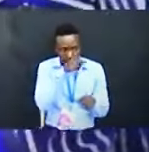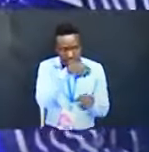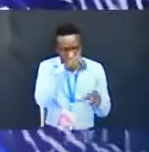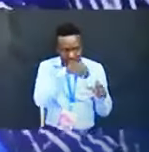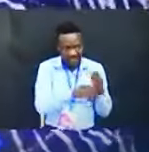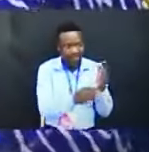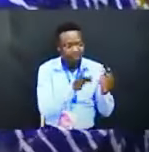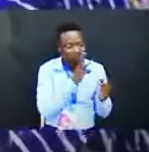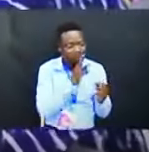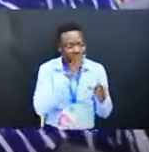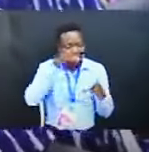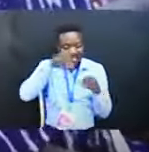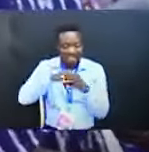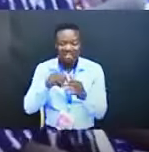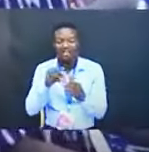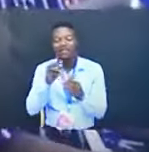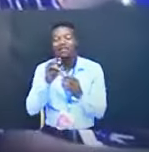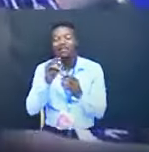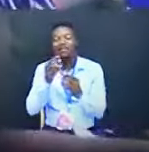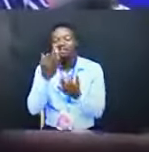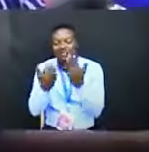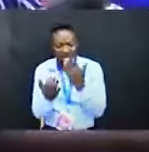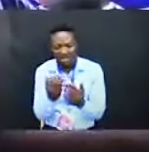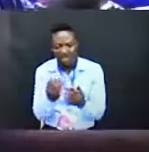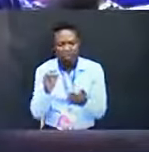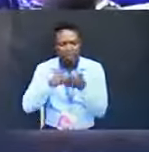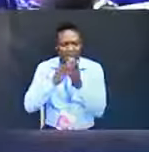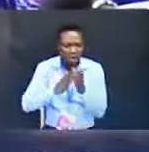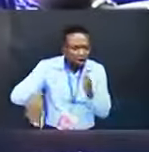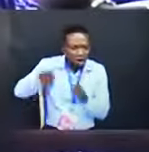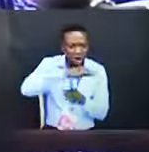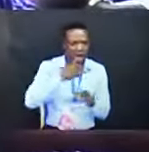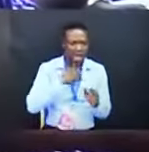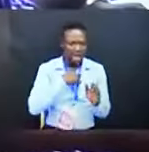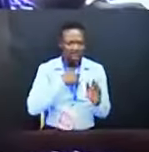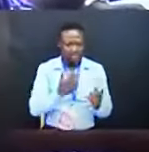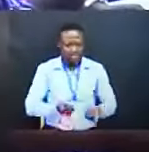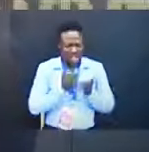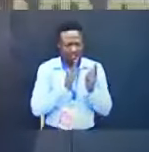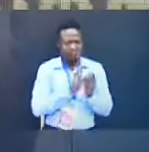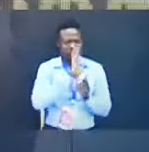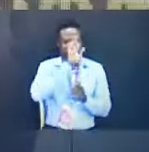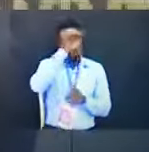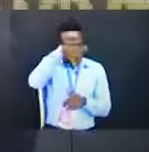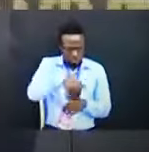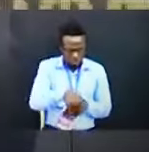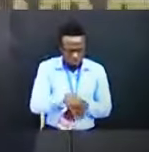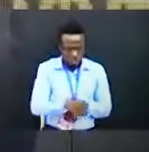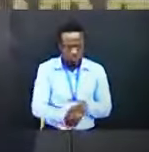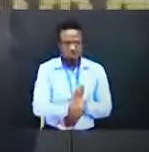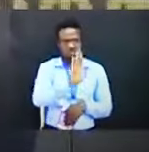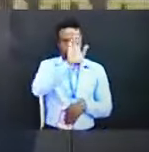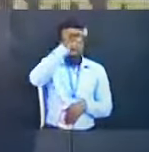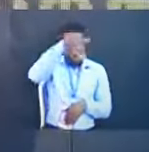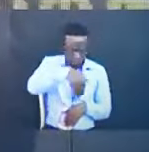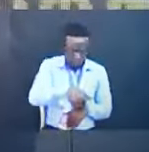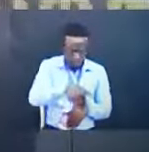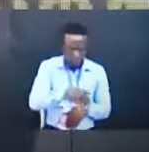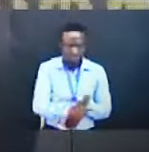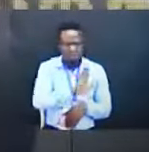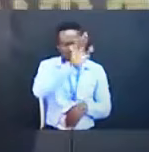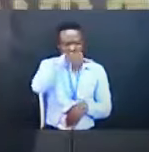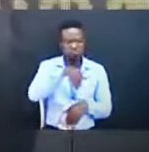So all of us may go through that. It makes even us better. I thank God for places where I